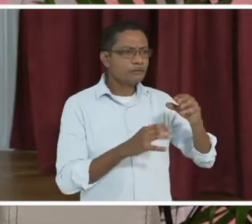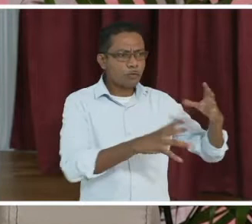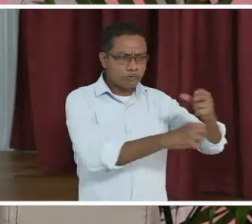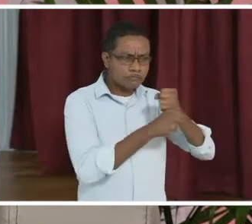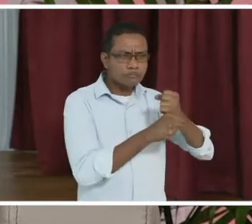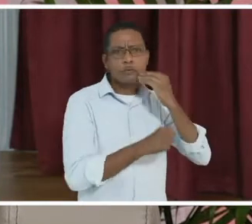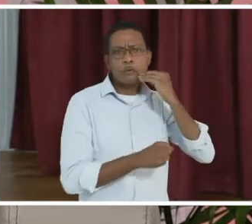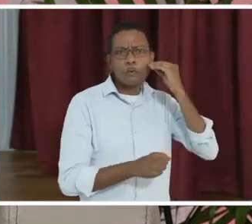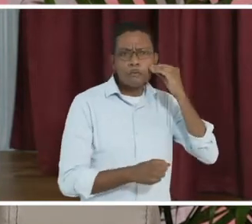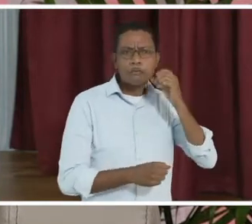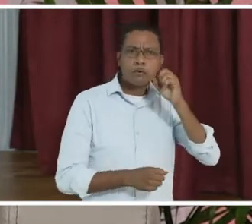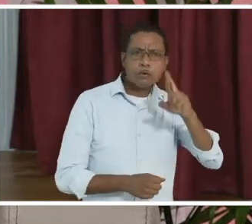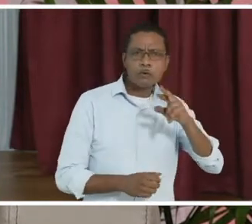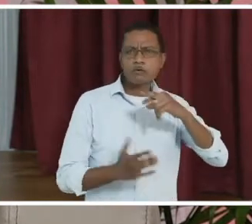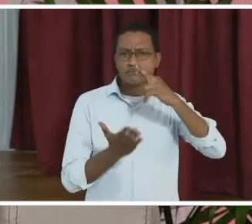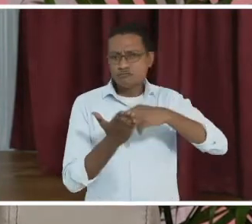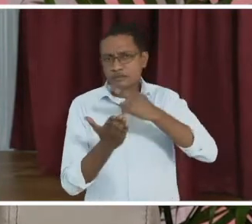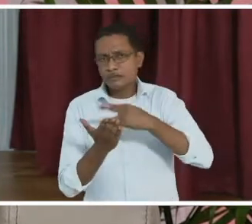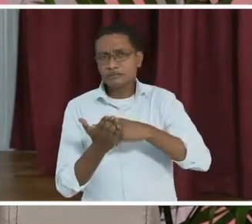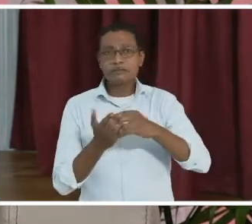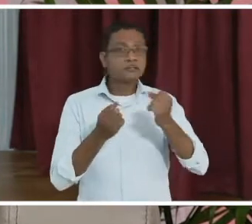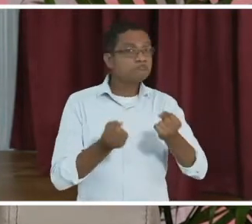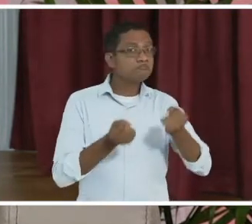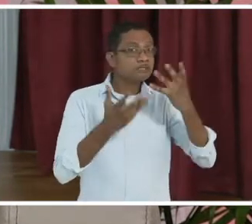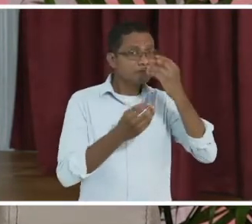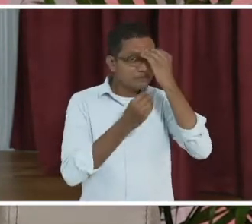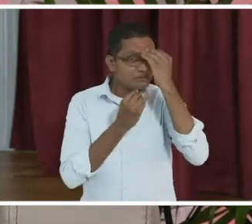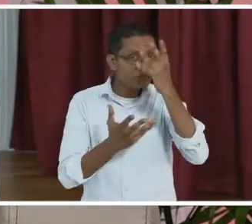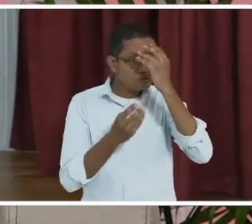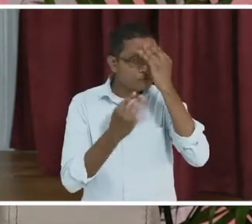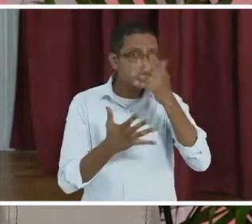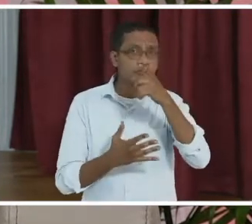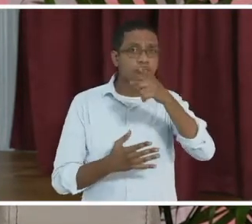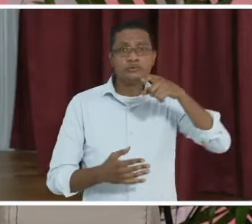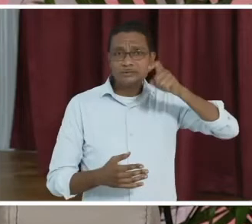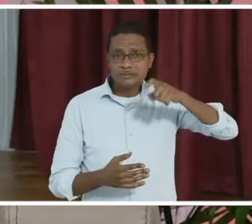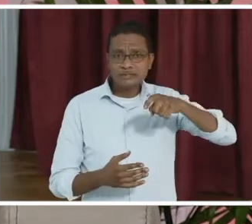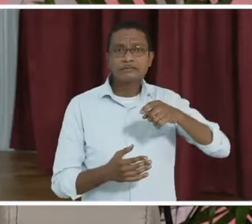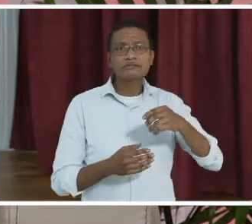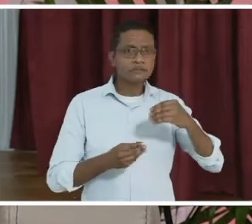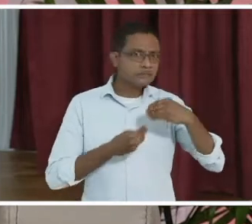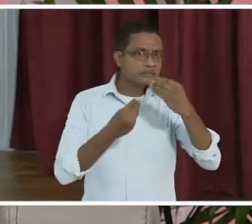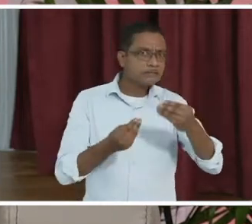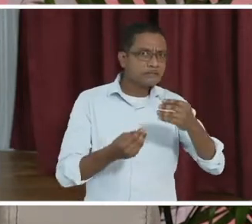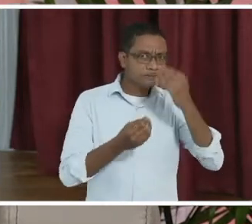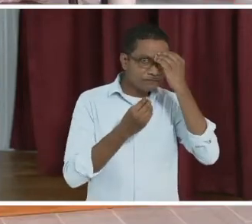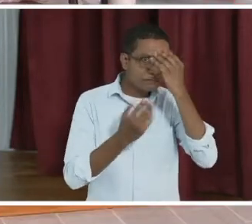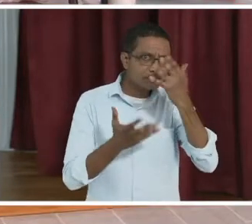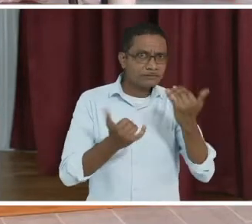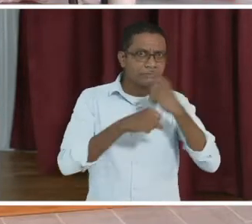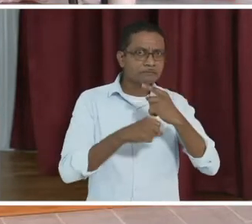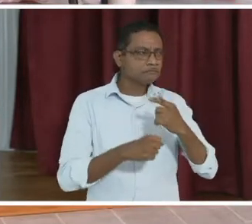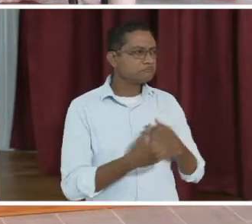a home or renting, there is a lot of information that you need. And to give that information today, I'm joined by Ms. Morrissa